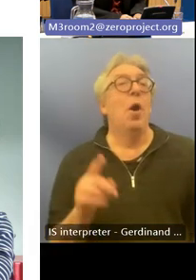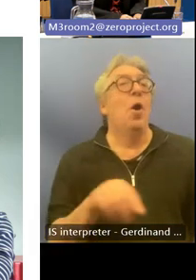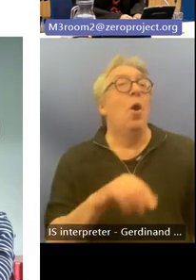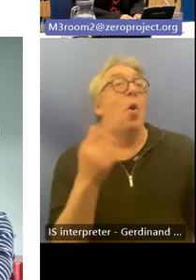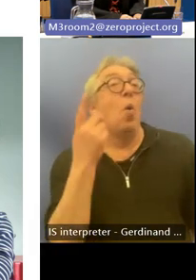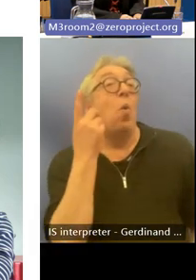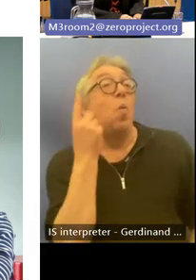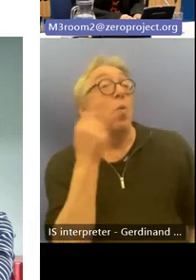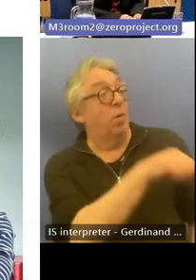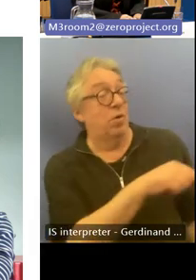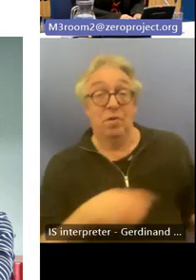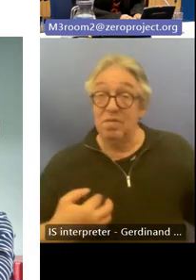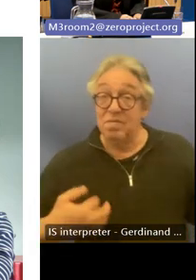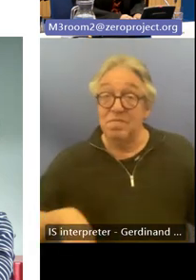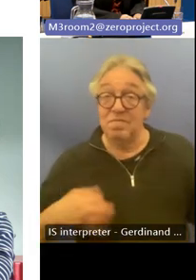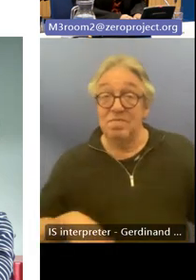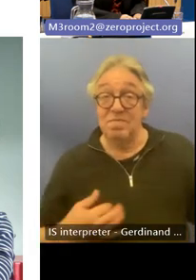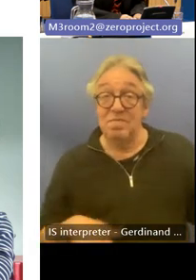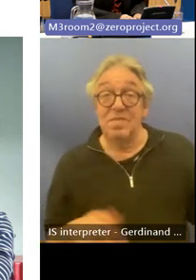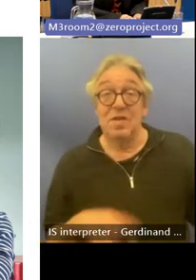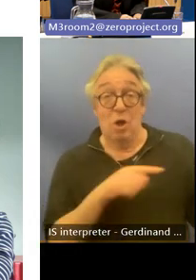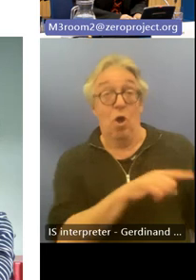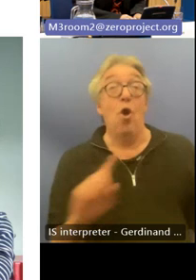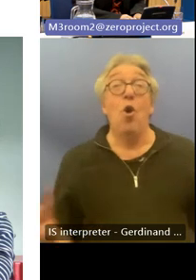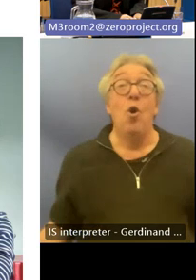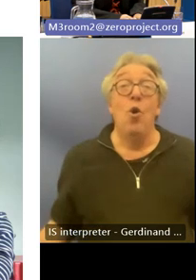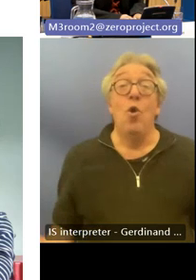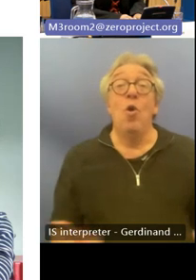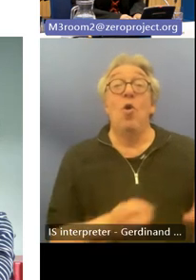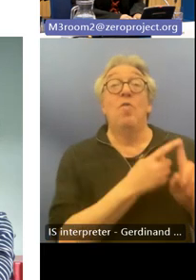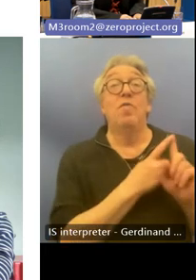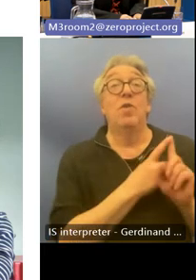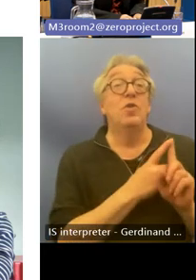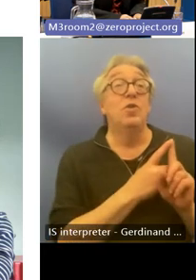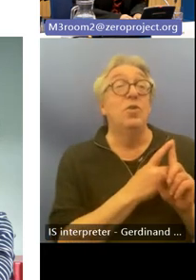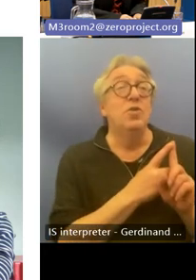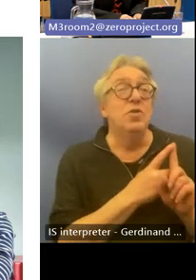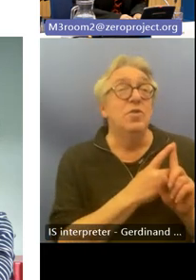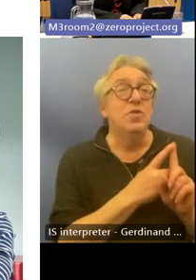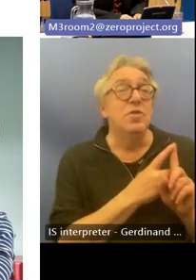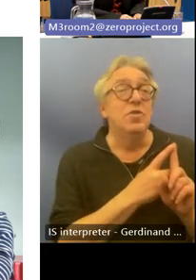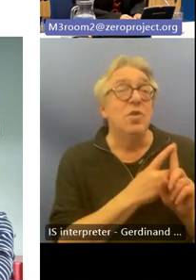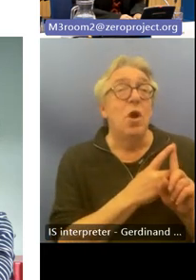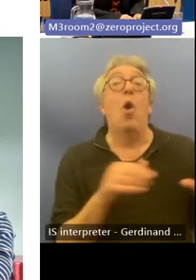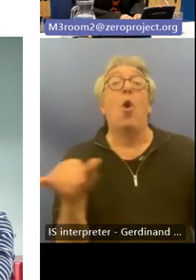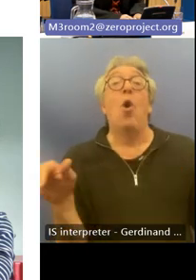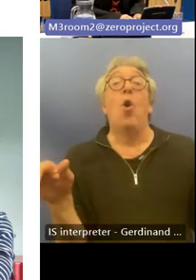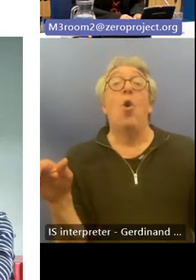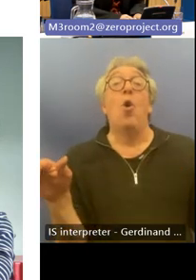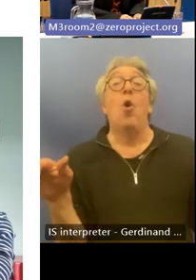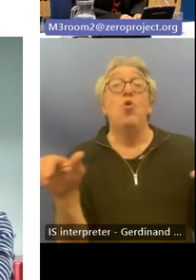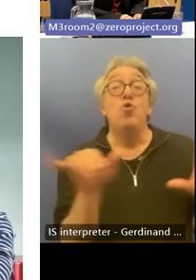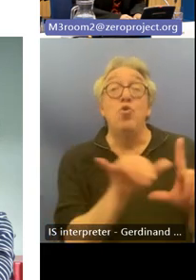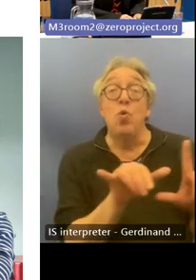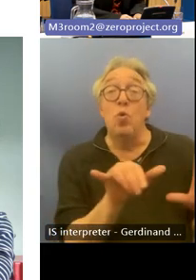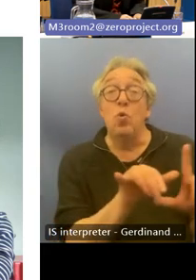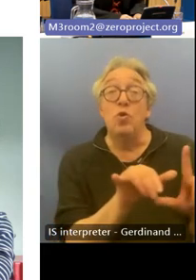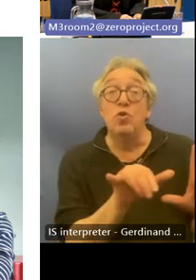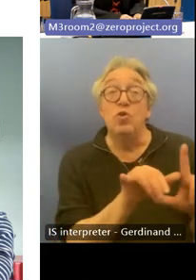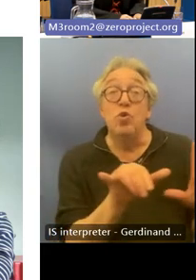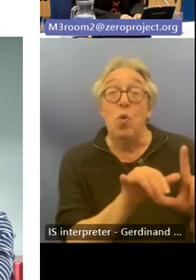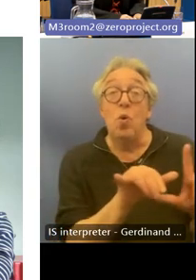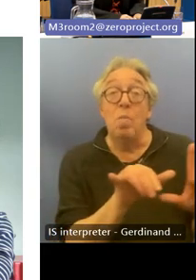photo, she is first success YouTuber among blind persons. And the other young